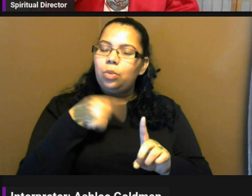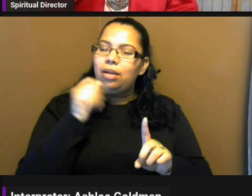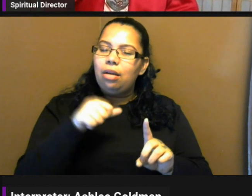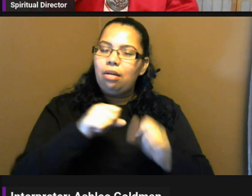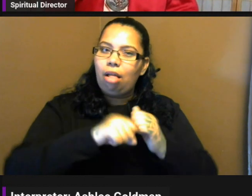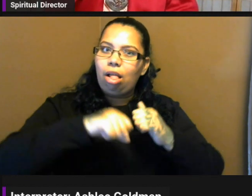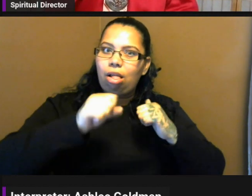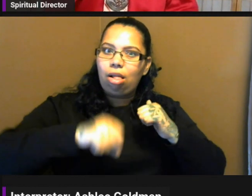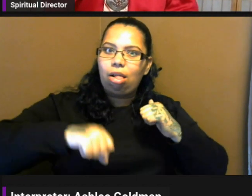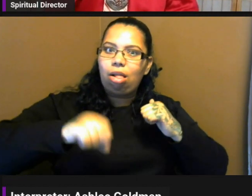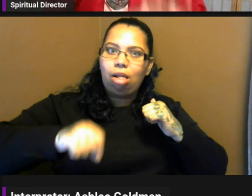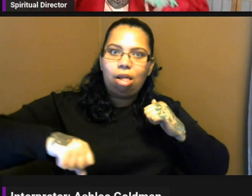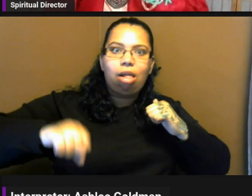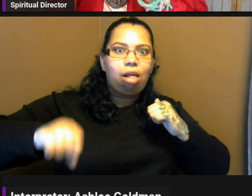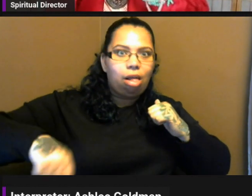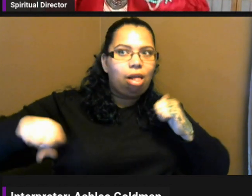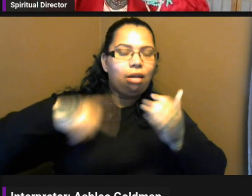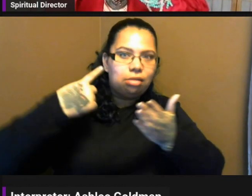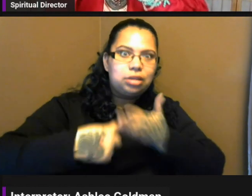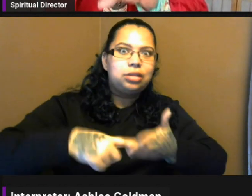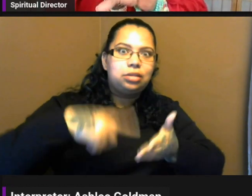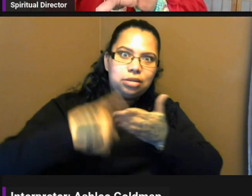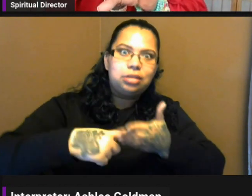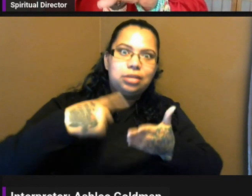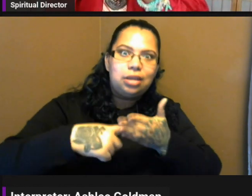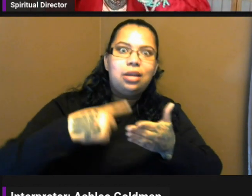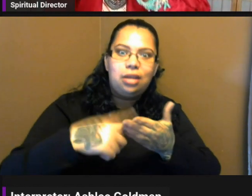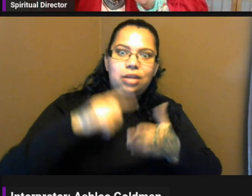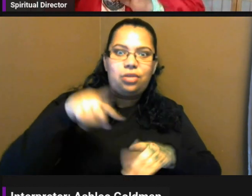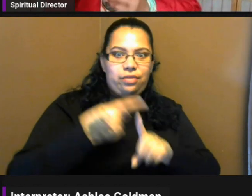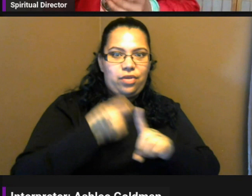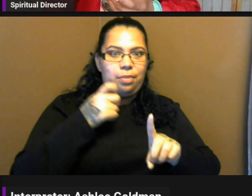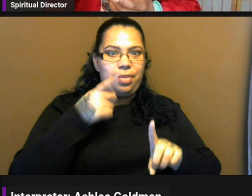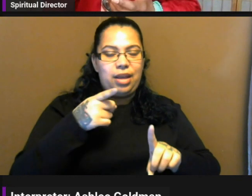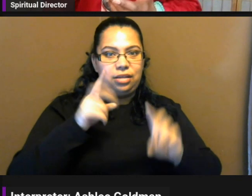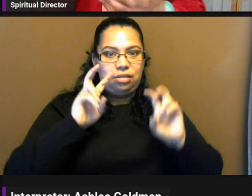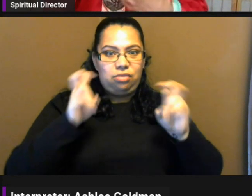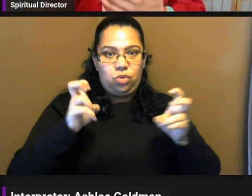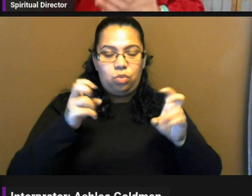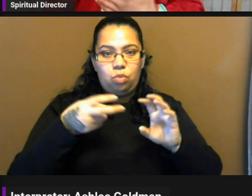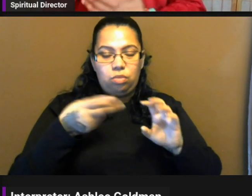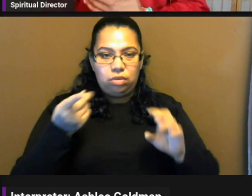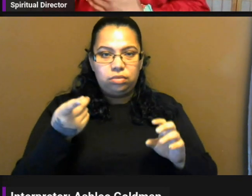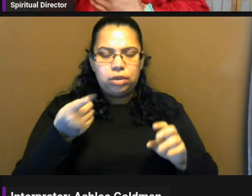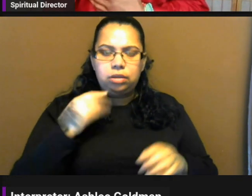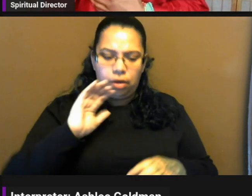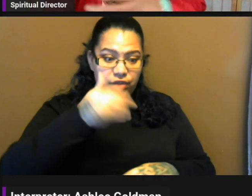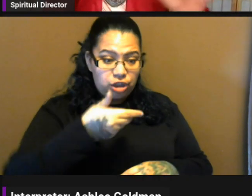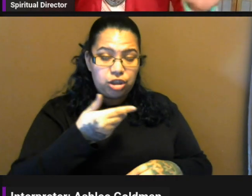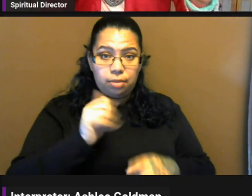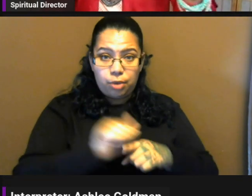go on and on just from this. And that is our invitation. That is part of our